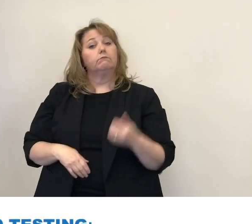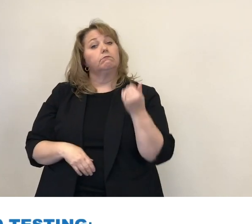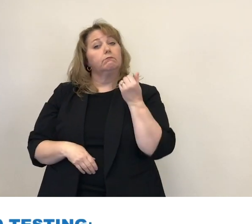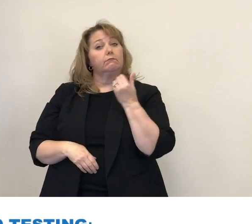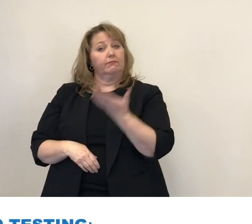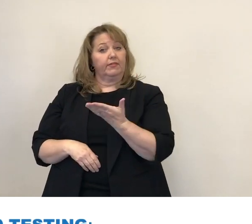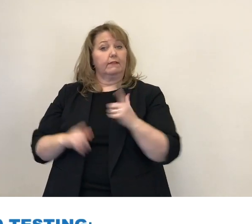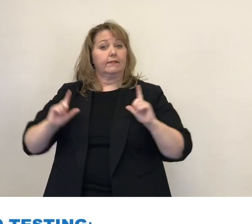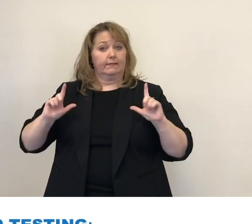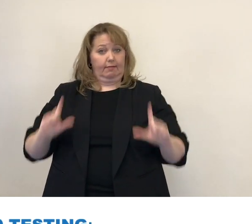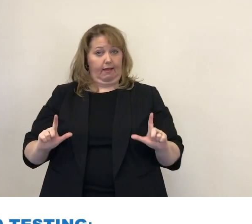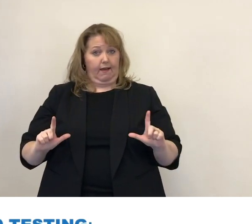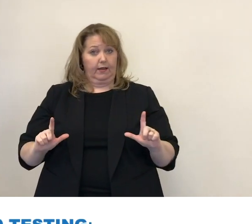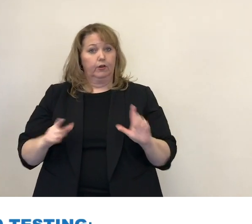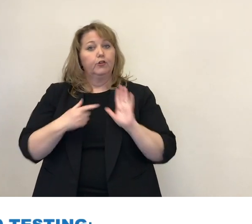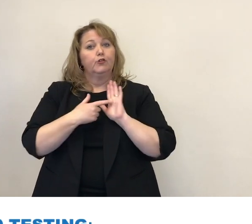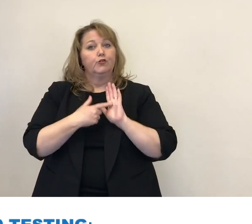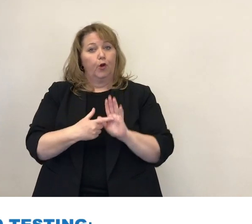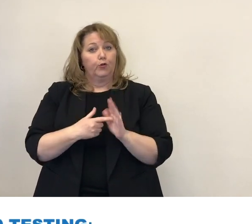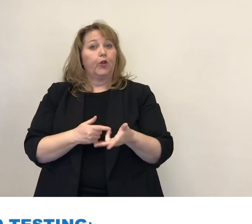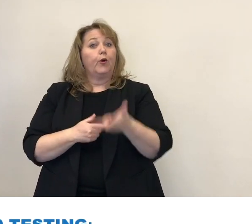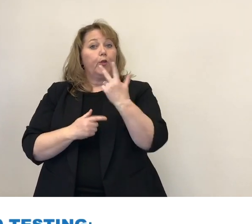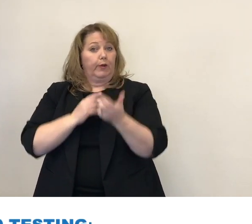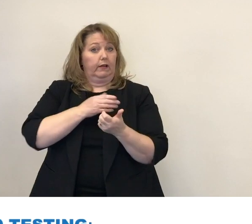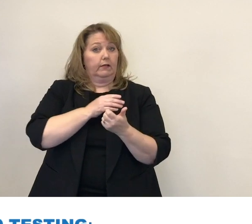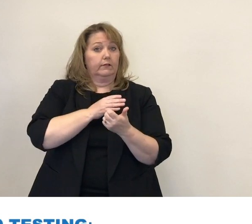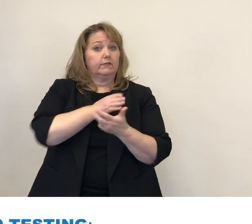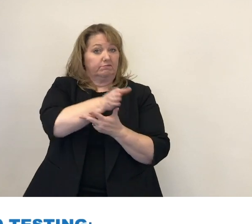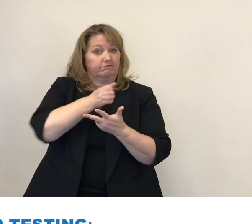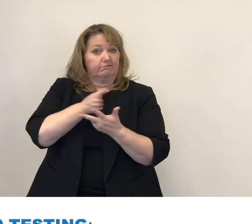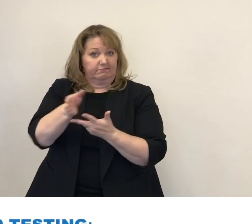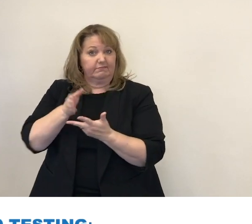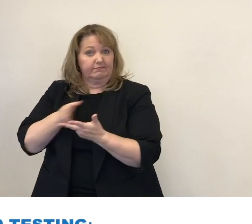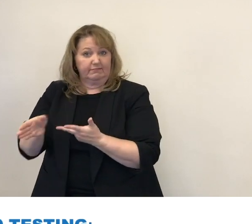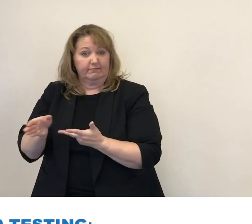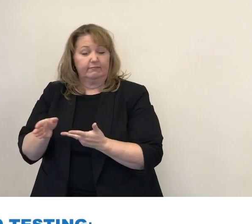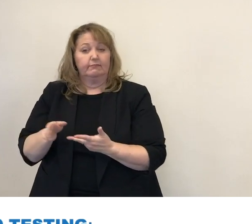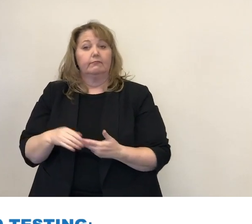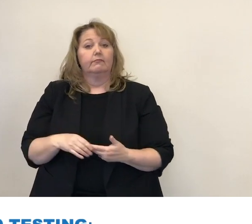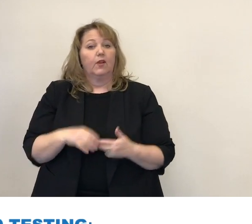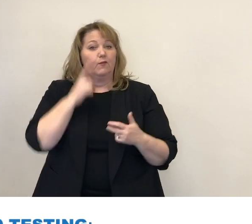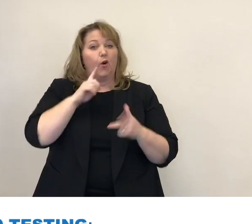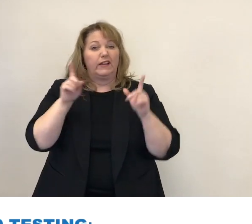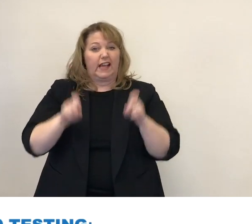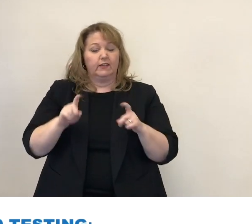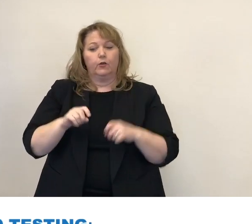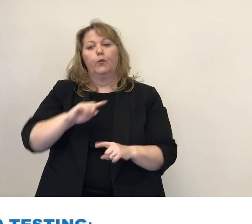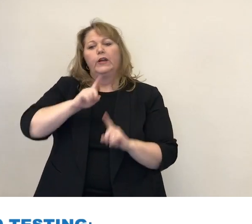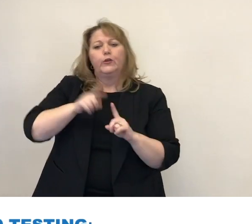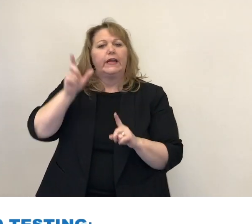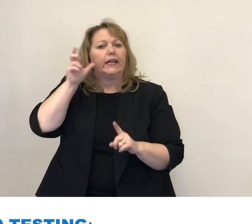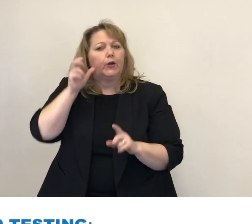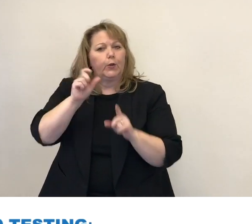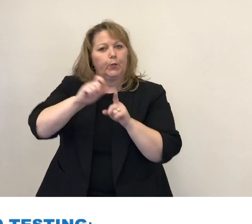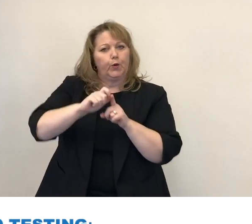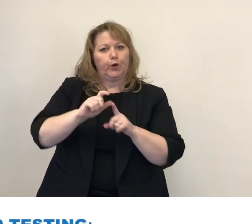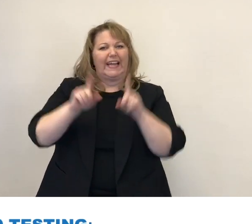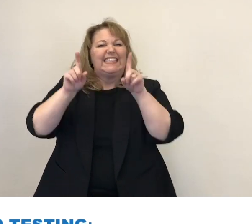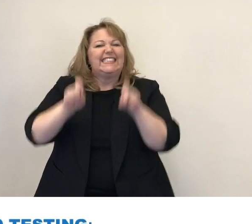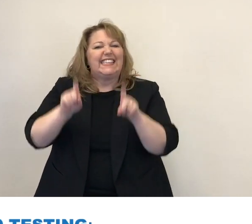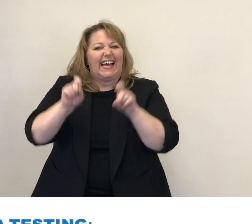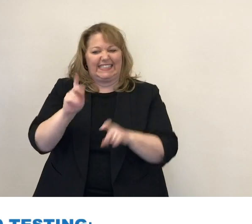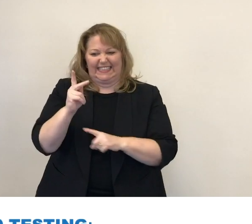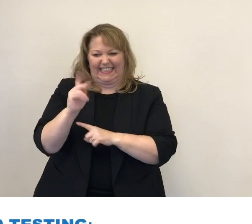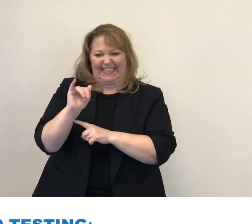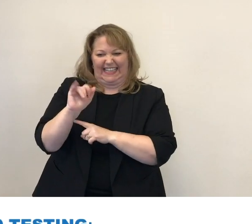there are multiple steps that go into testing. When you hear on the news or CNN, you hear test kit or testing, this will